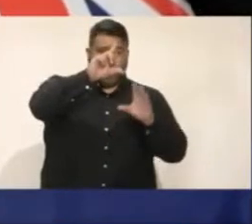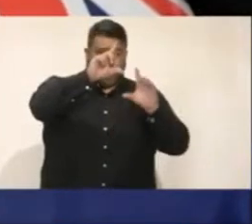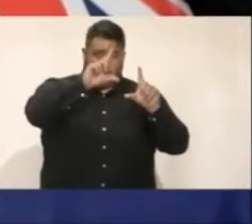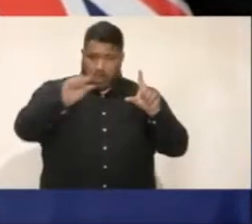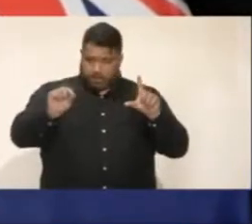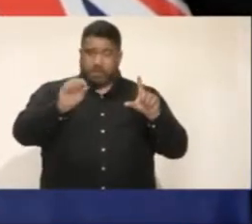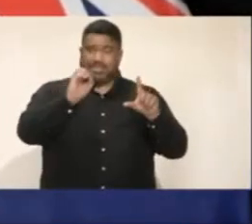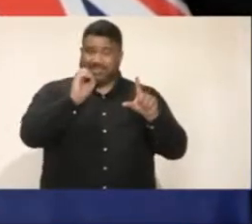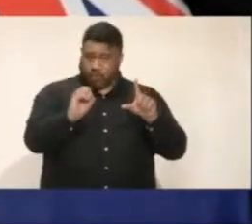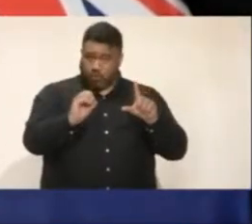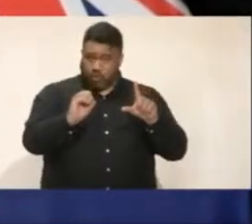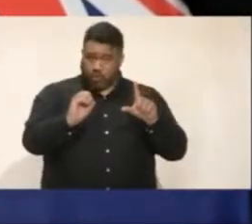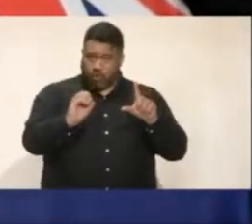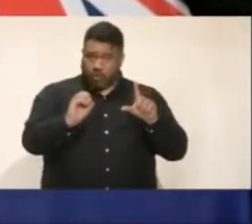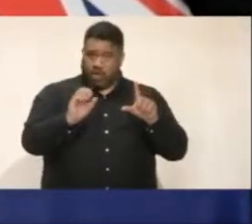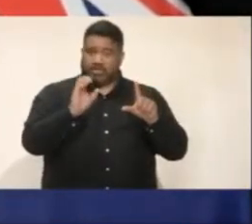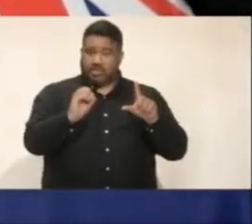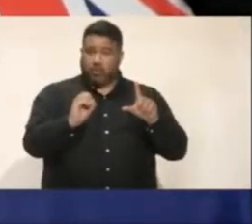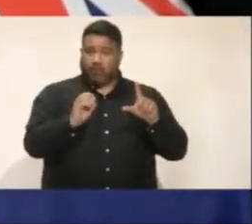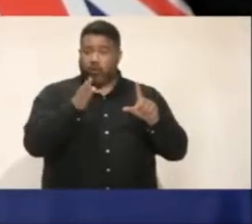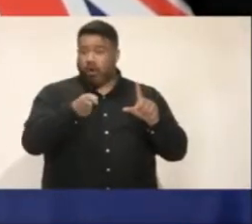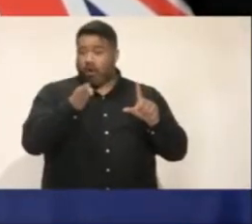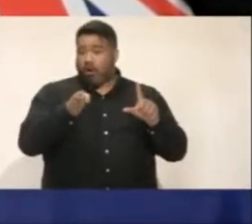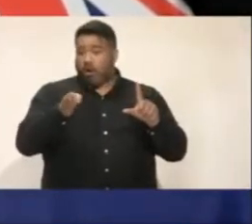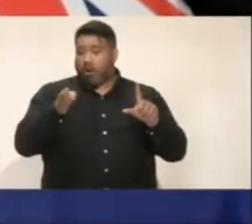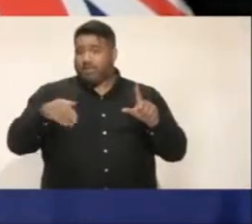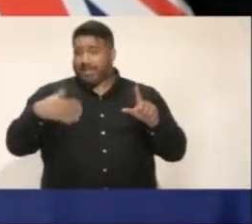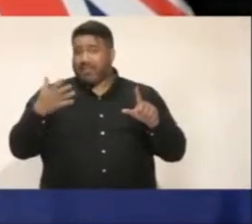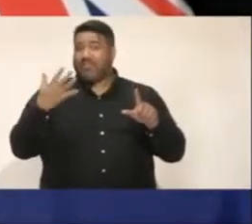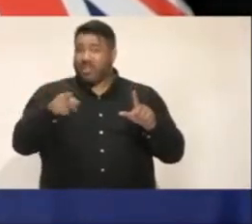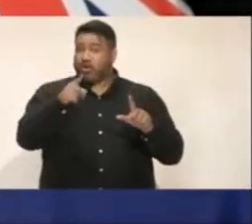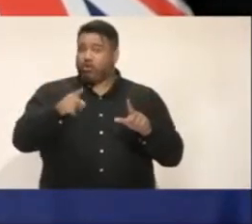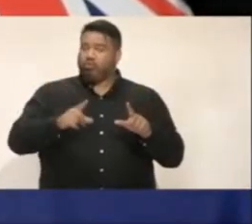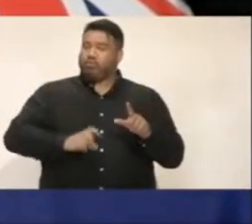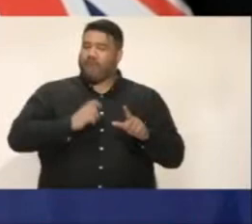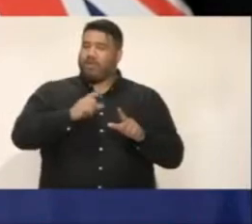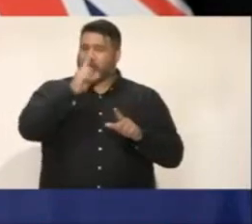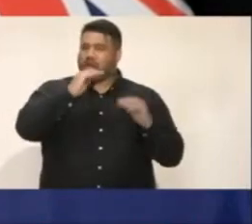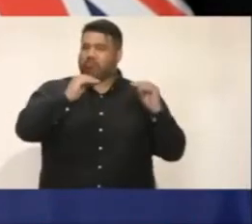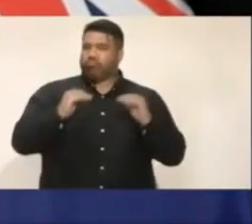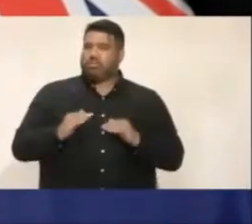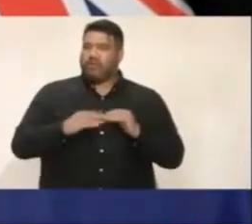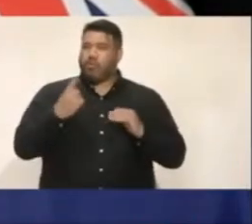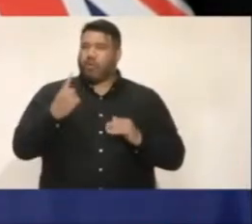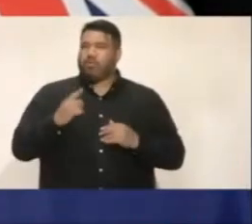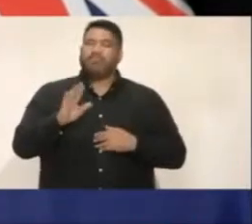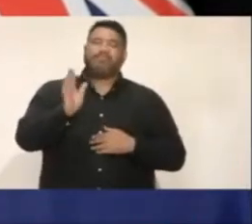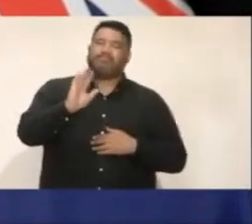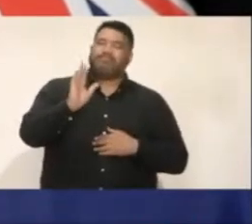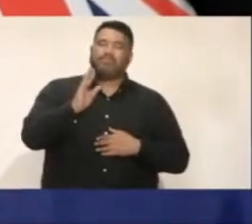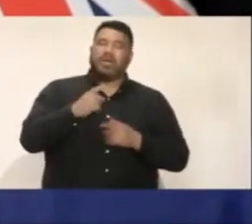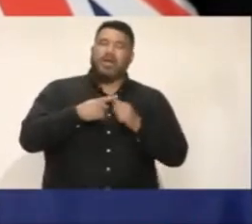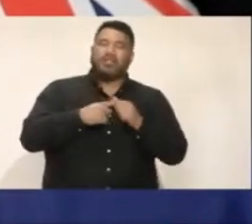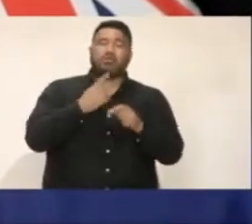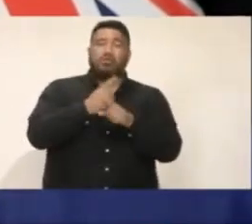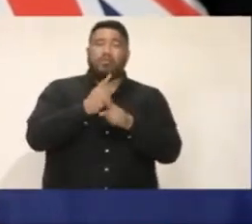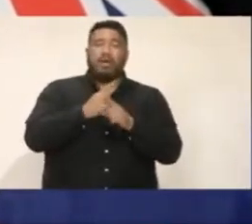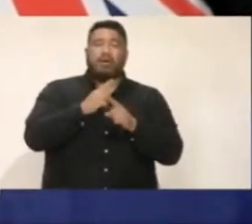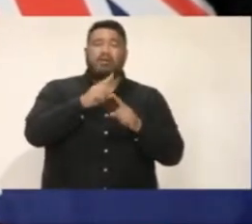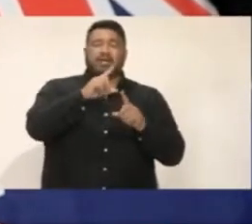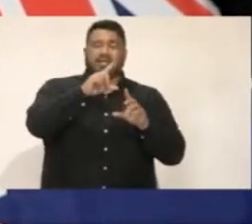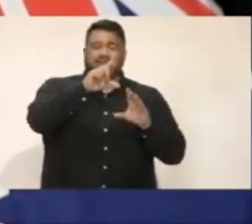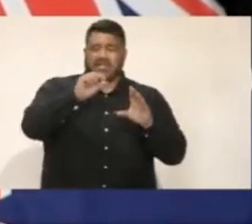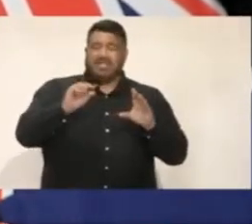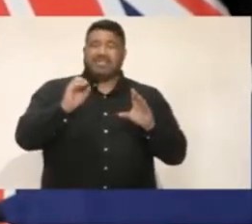levels? So rather than 0 cases per se, and this is community cases, we will keep getting cases in